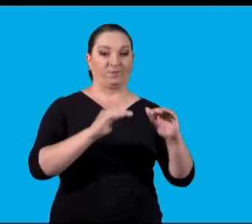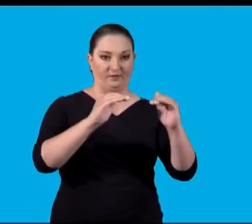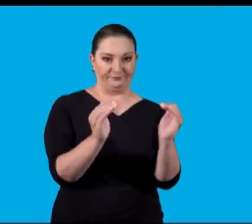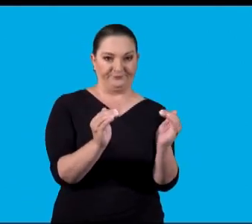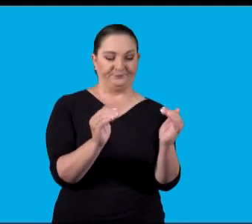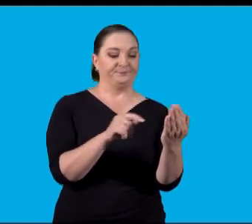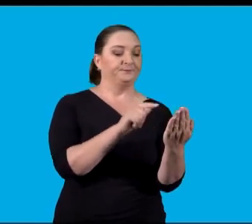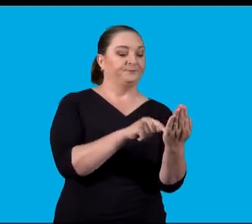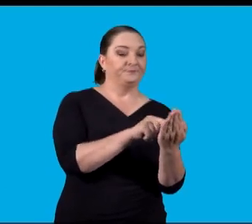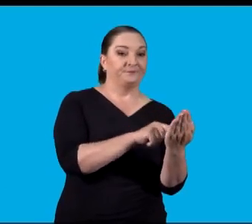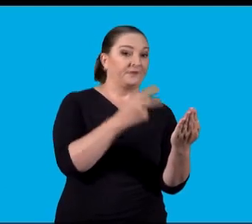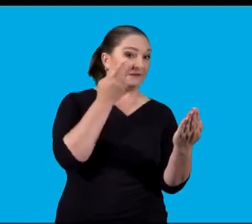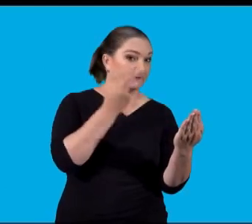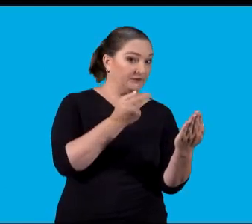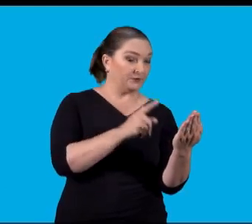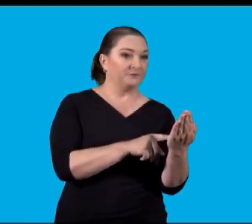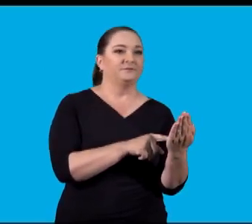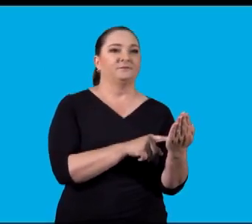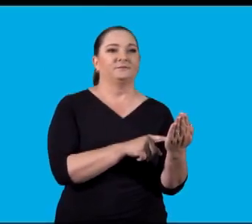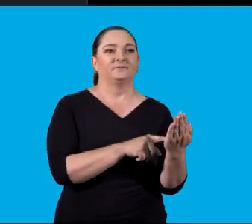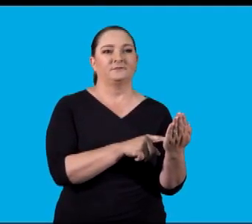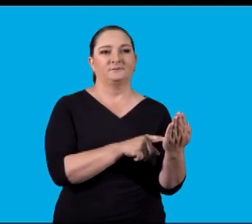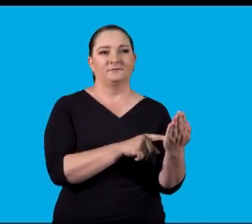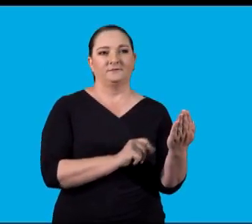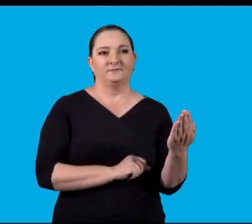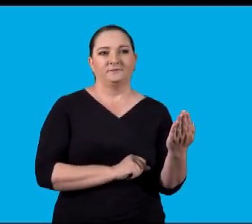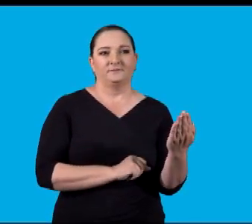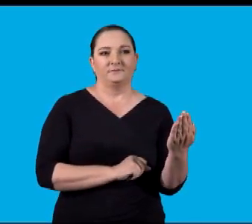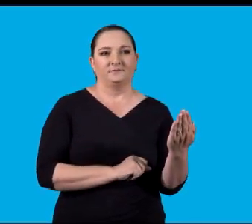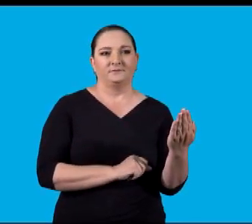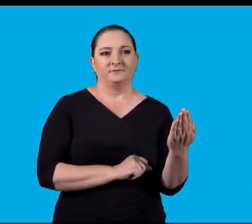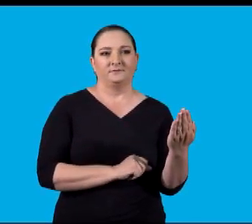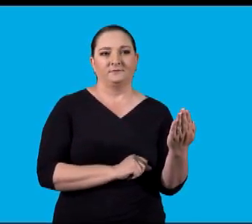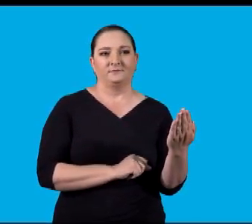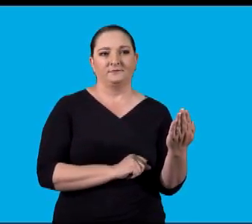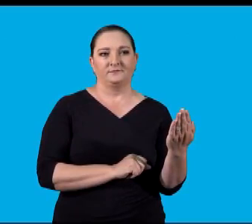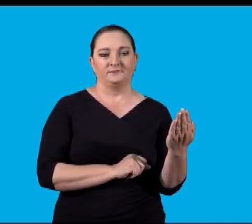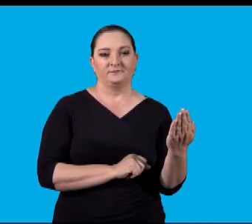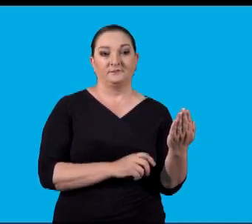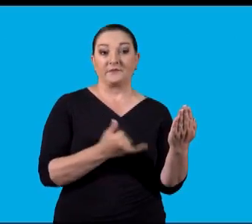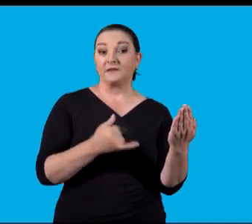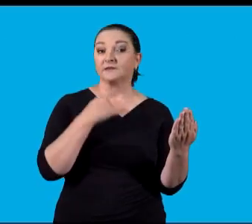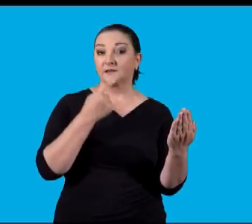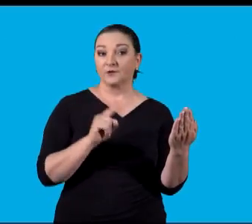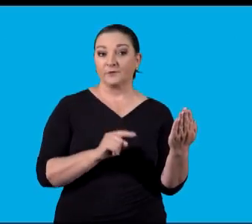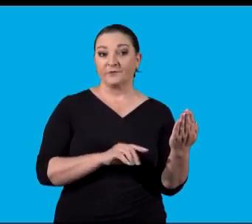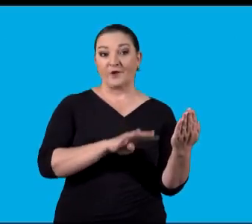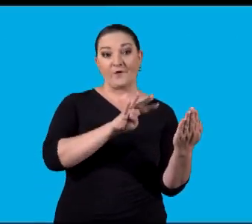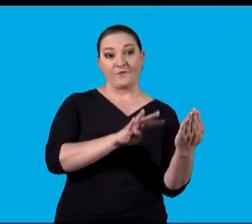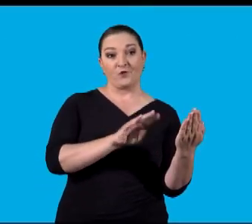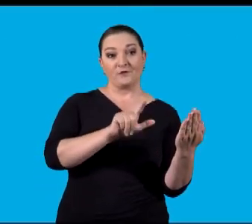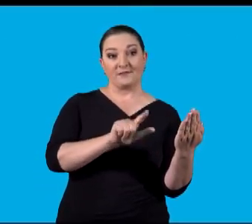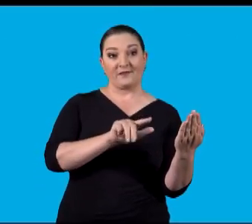692,500. I close my bracket. Let's quickly come to our calculator, and then we see what it will tell us. So I will now say